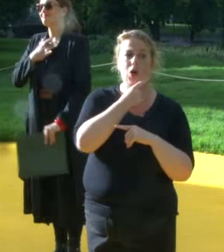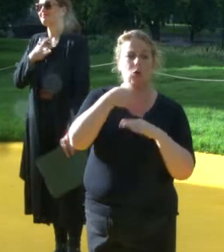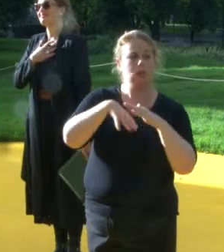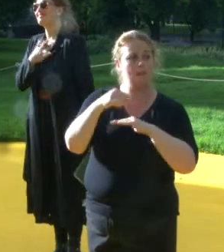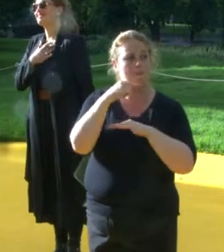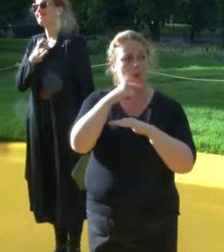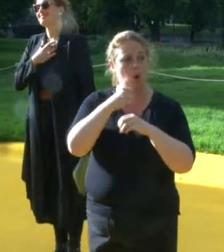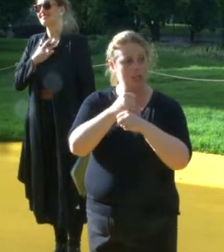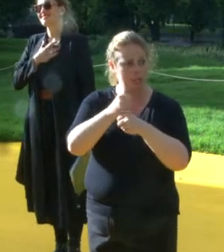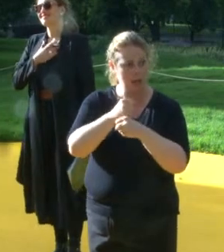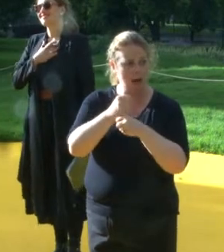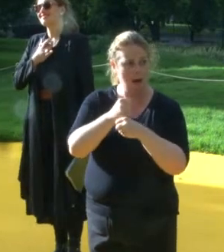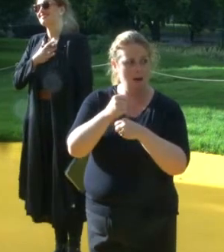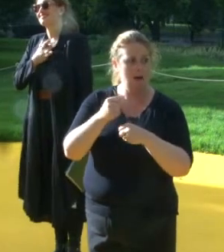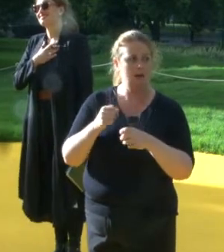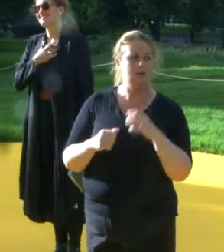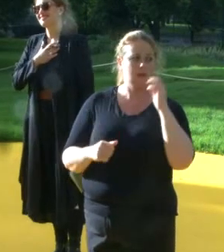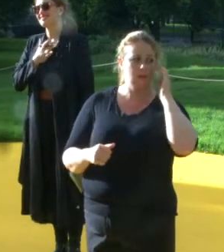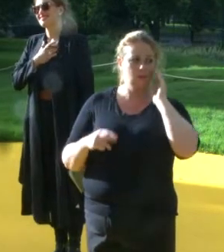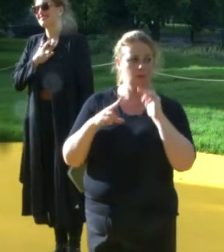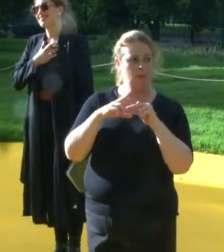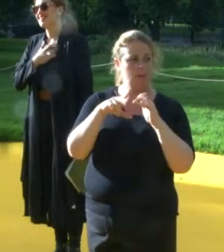the publisher.